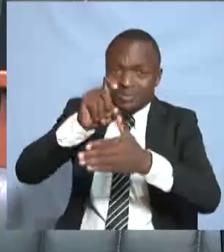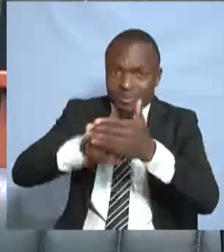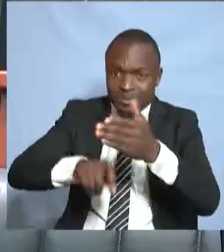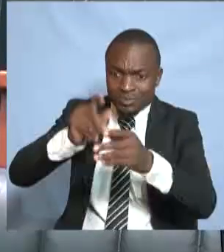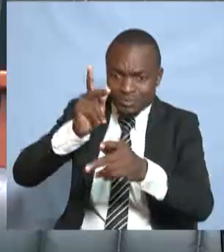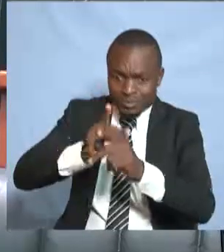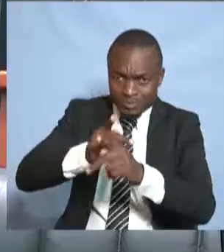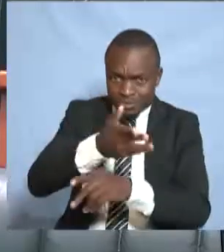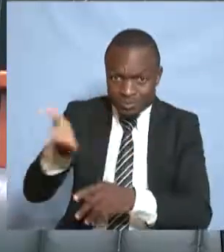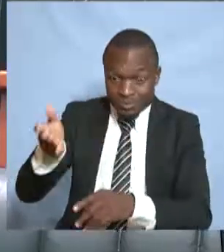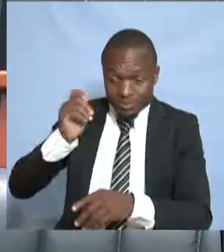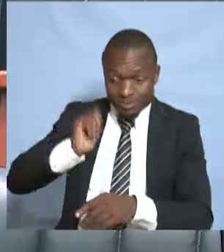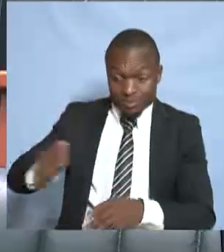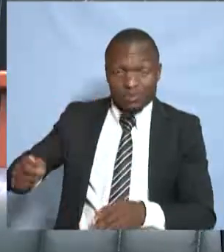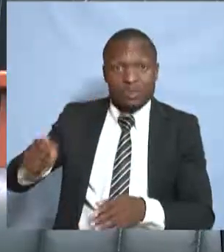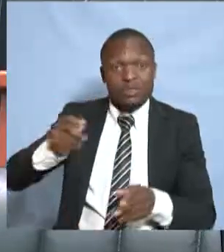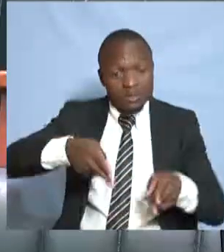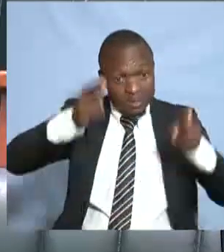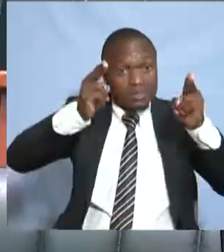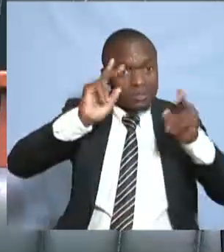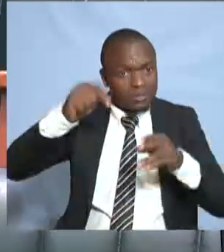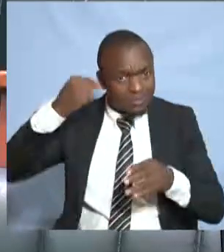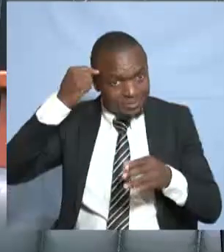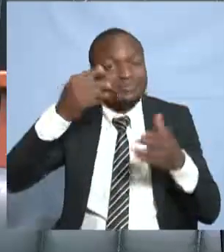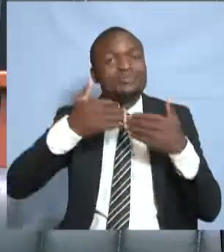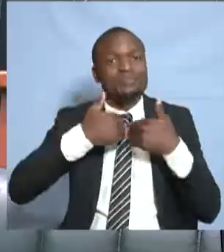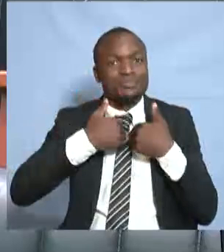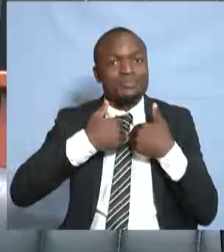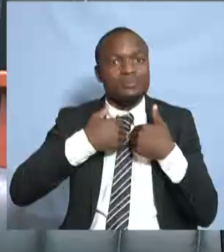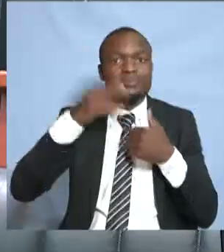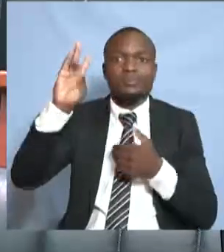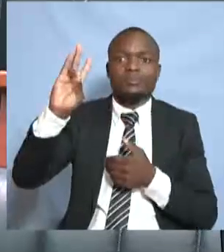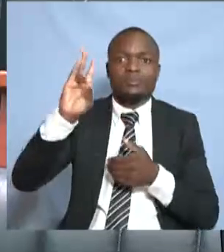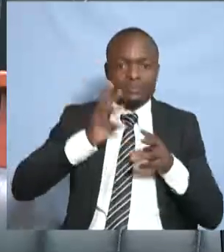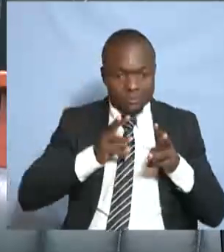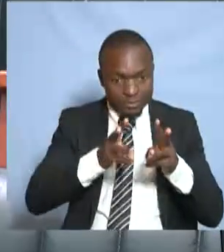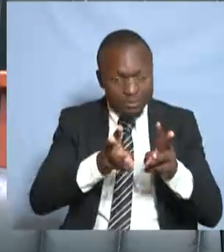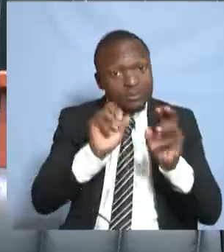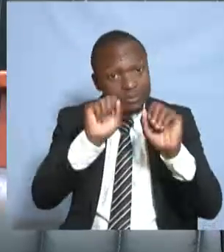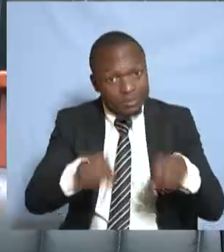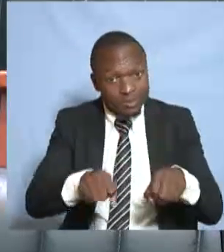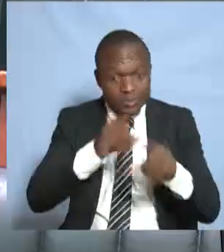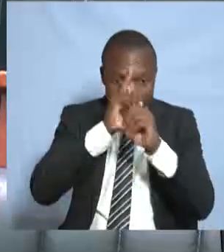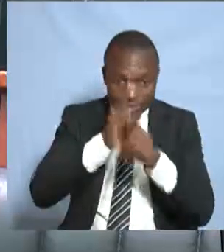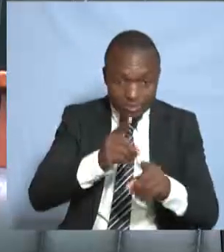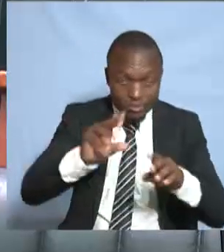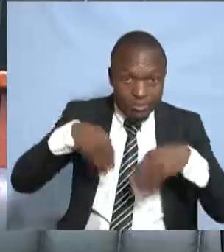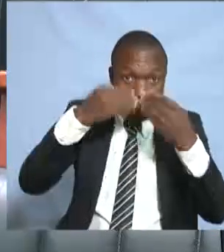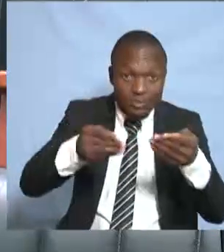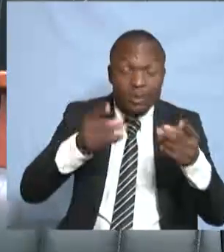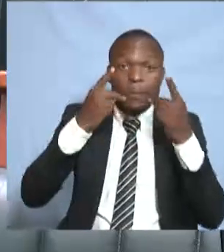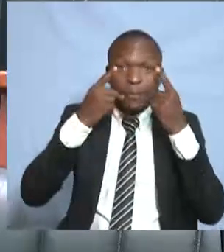of these assets may be too much, and government has got almost 7 options. They can decide to issue a public